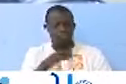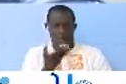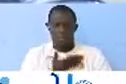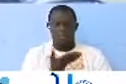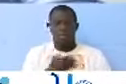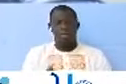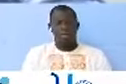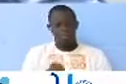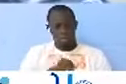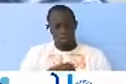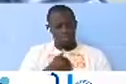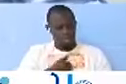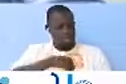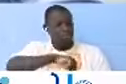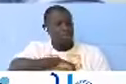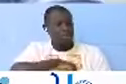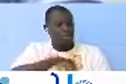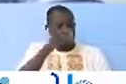And I knew that